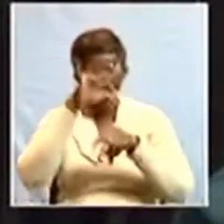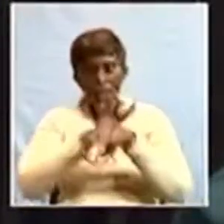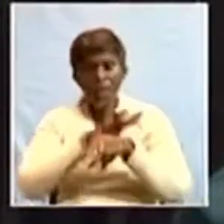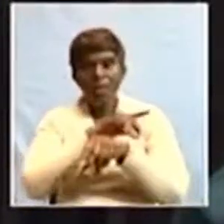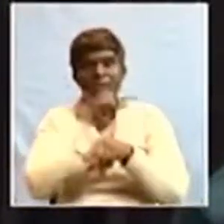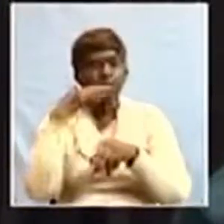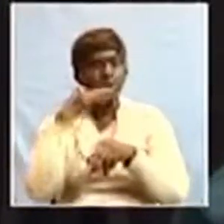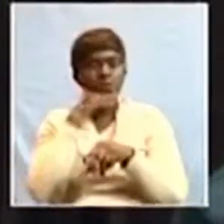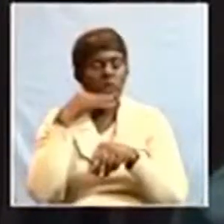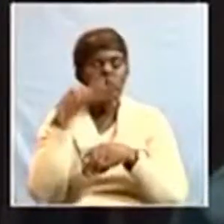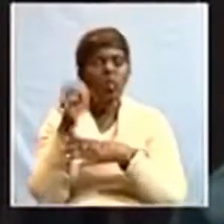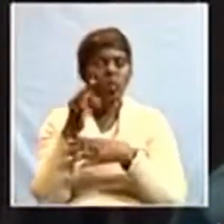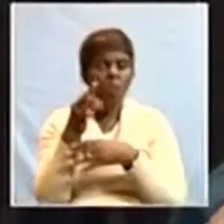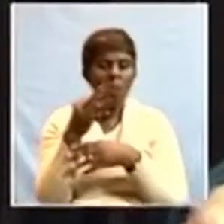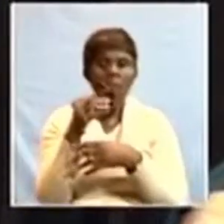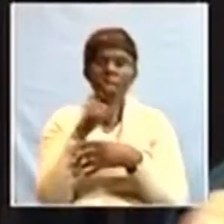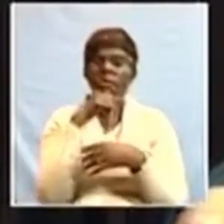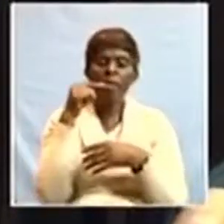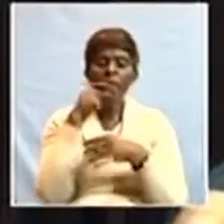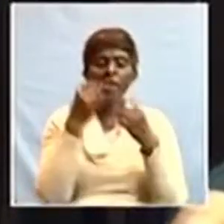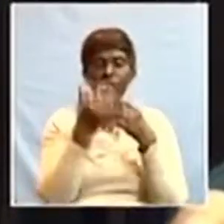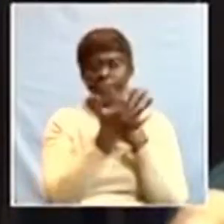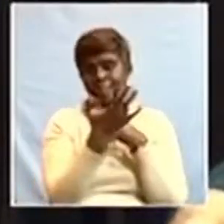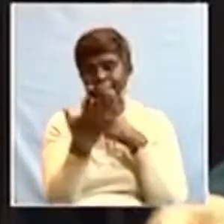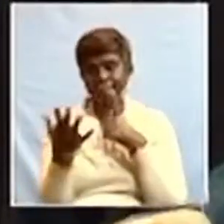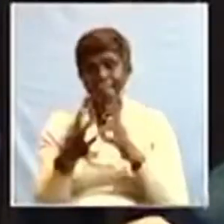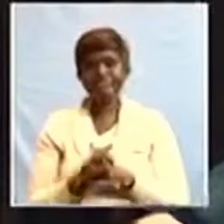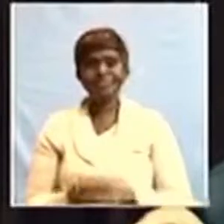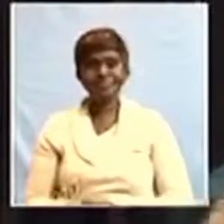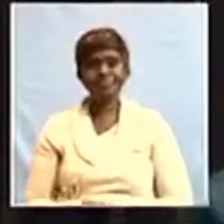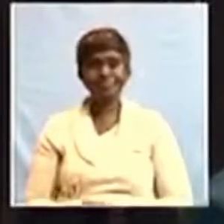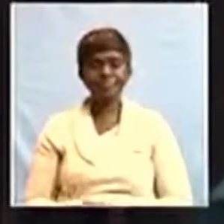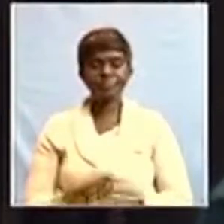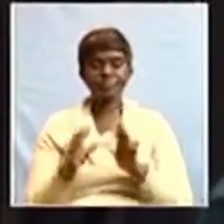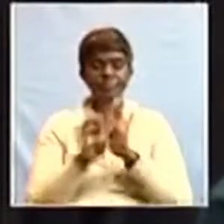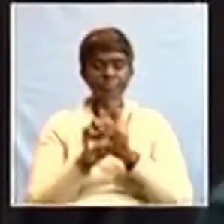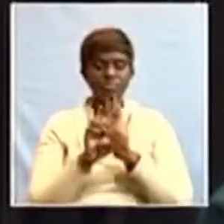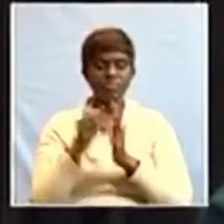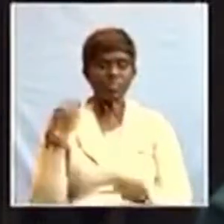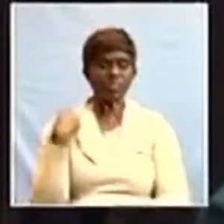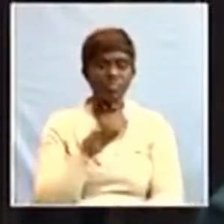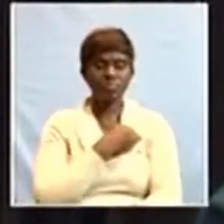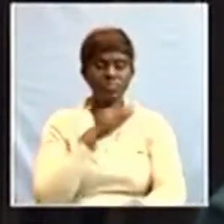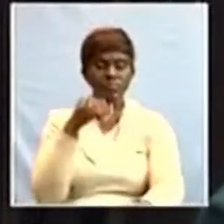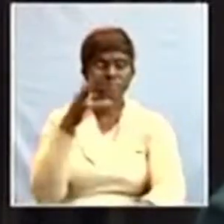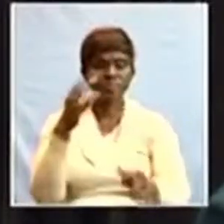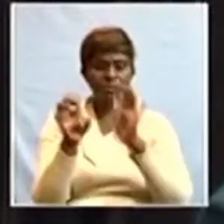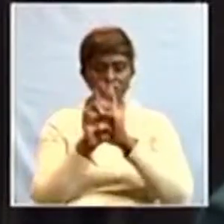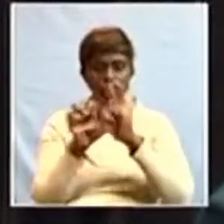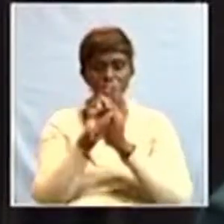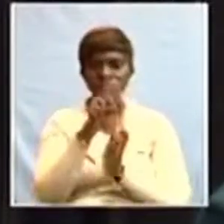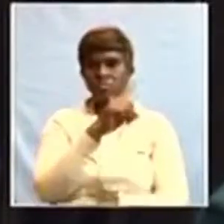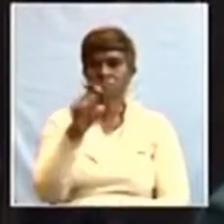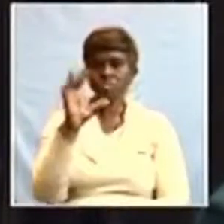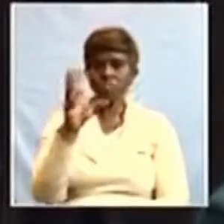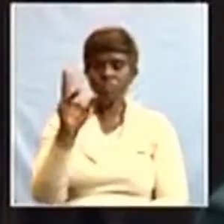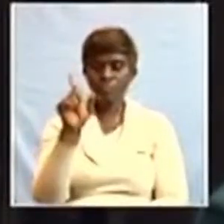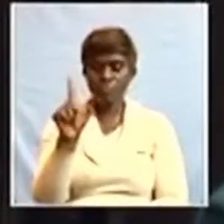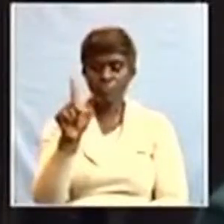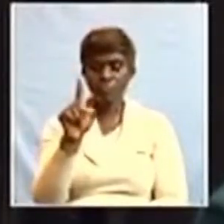gardening, many others. So, for example, Monze, as you gave an example,